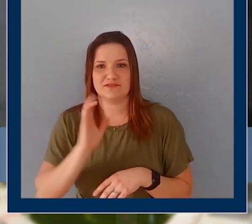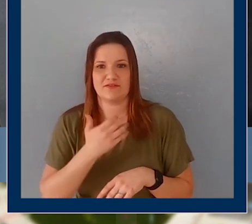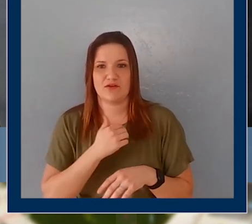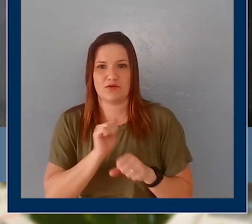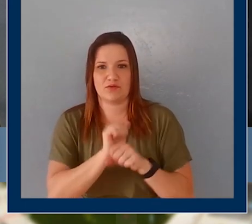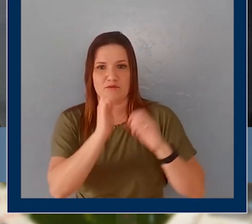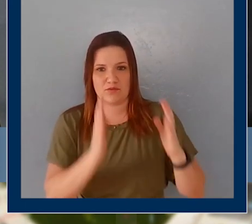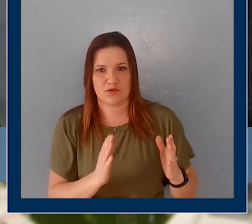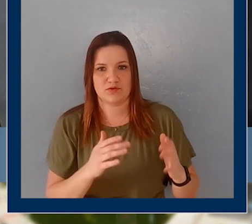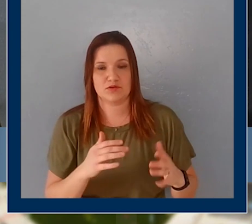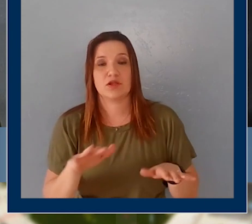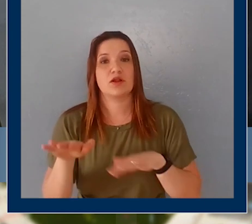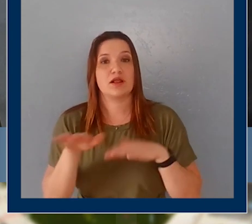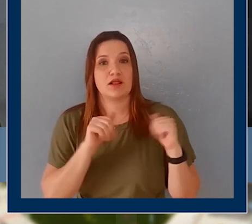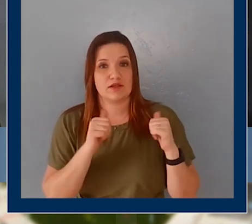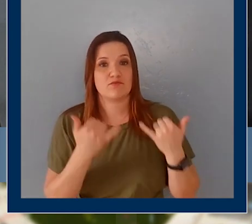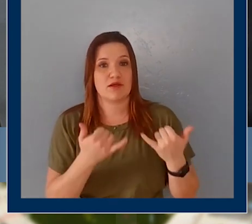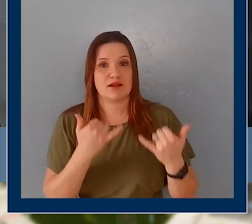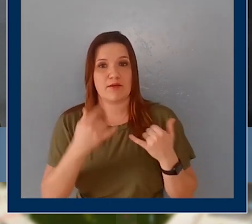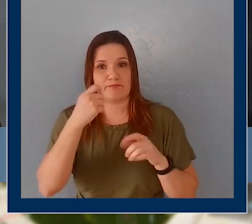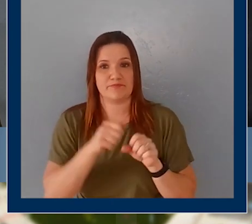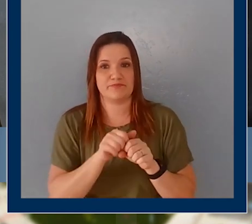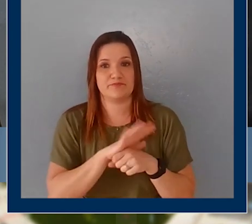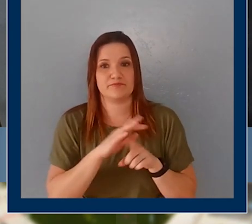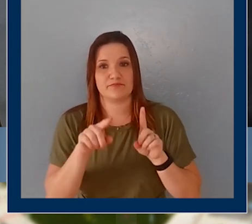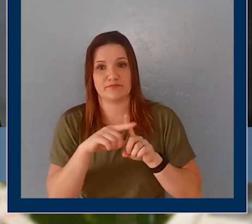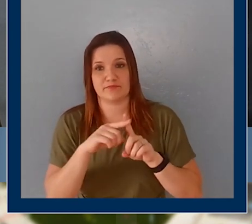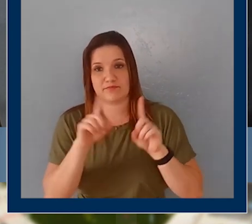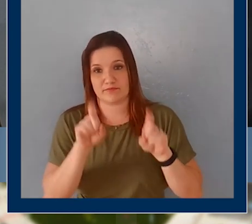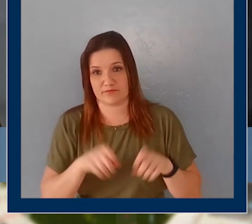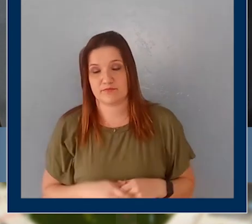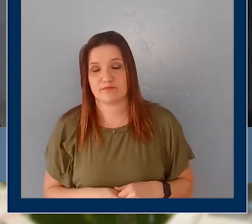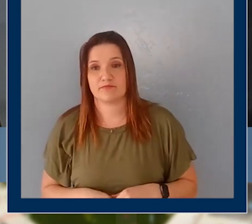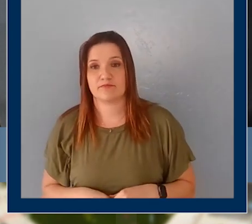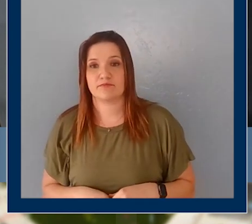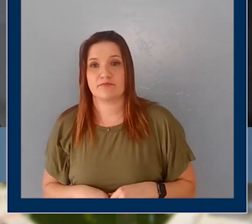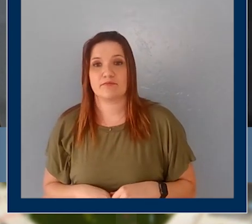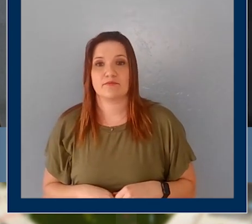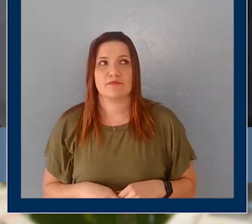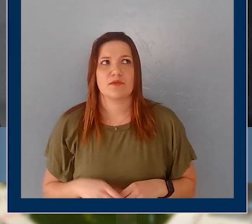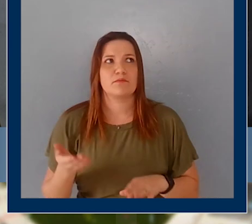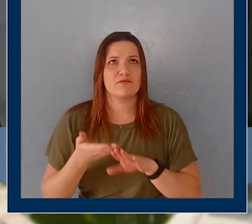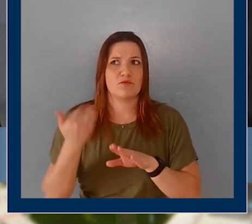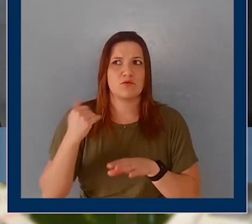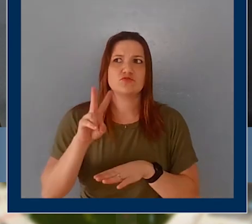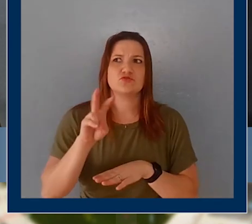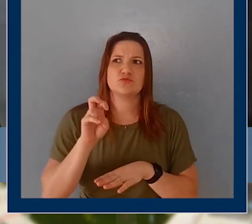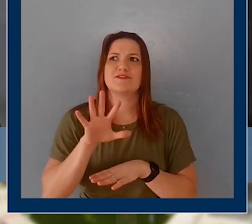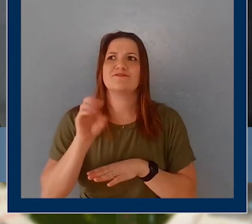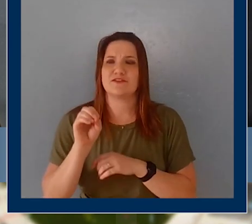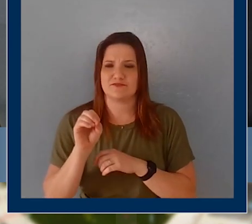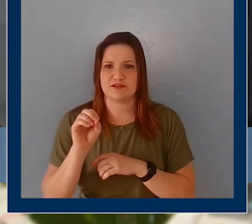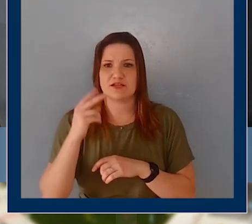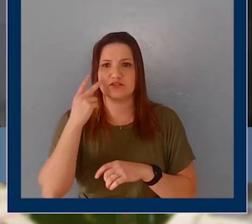Yeah. So it does leave kind of a residual effect on certain people. And